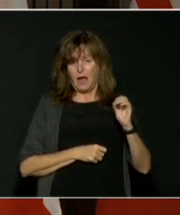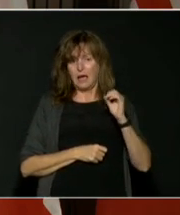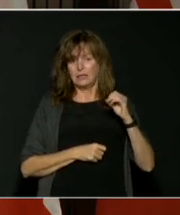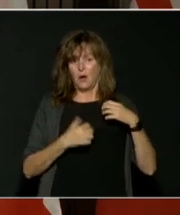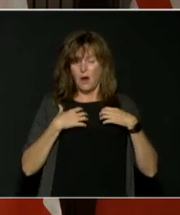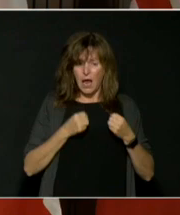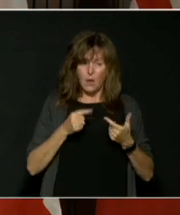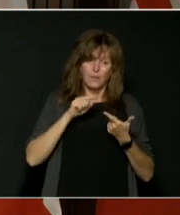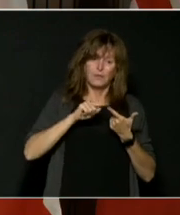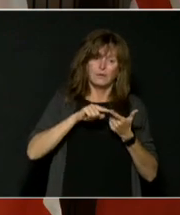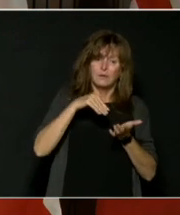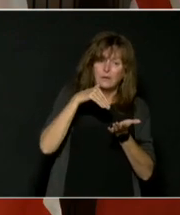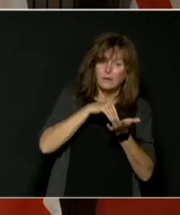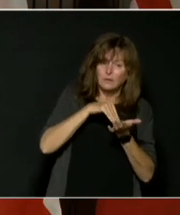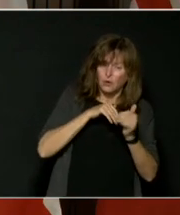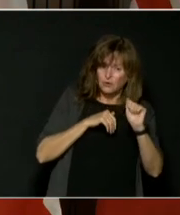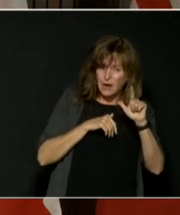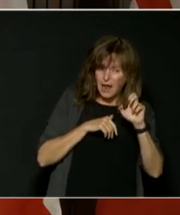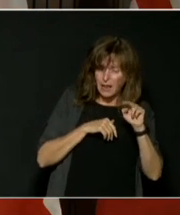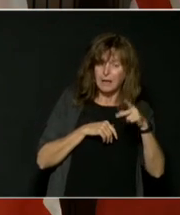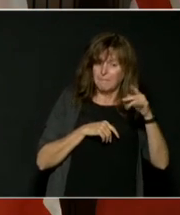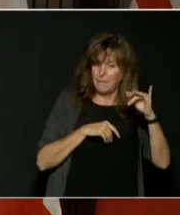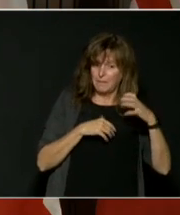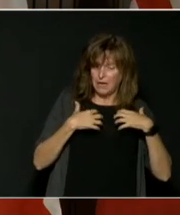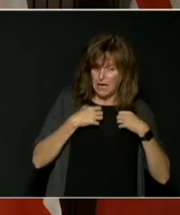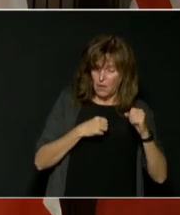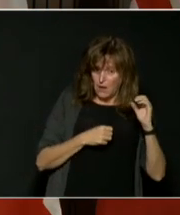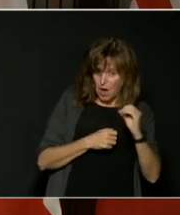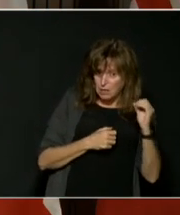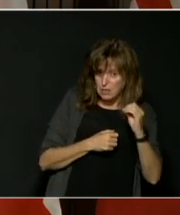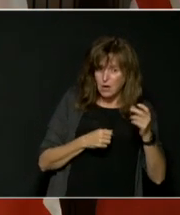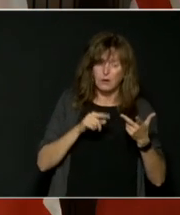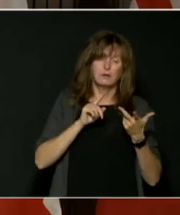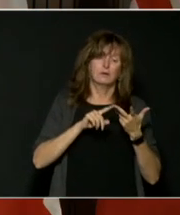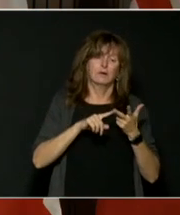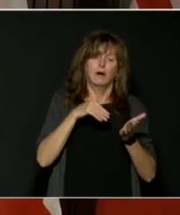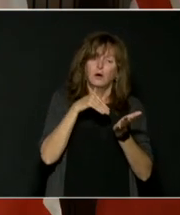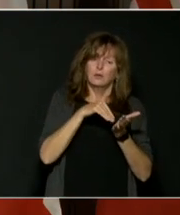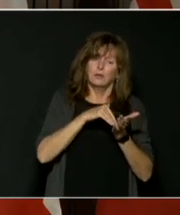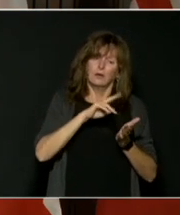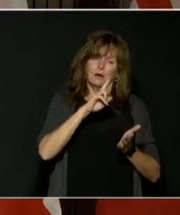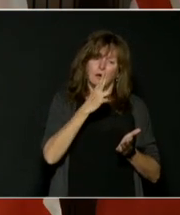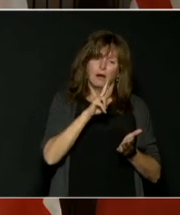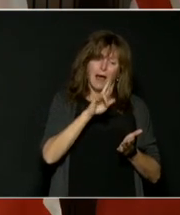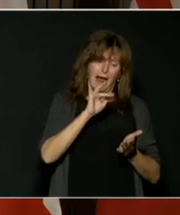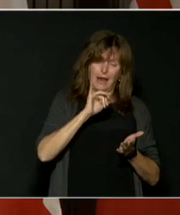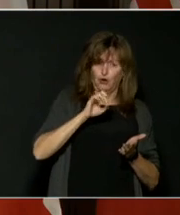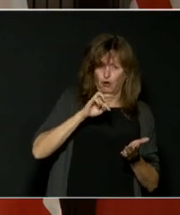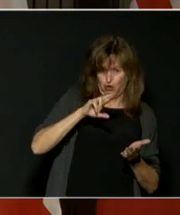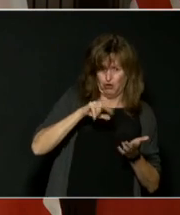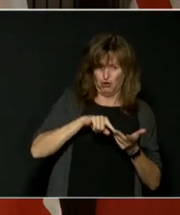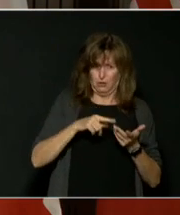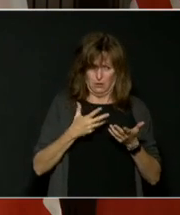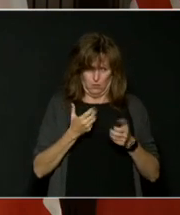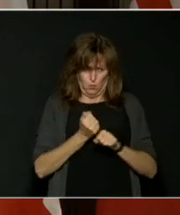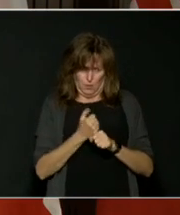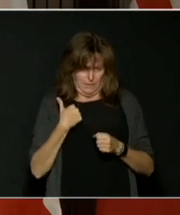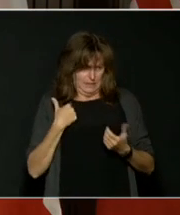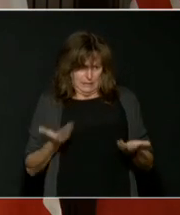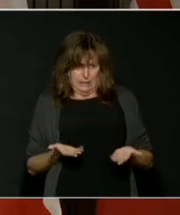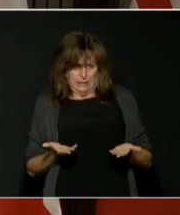Ontario, and Dr. Dirk Huyer are here with me, and we would be pleased to take your questions. Thank